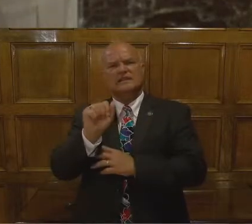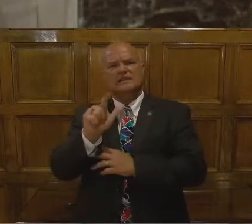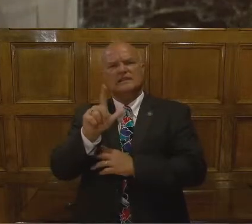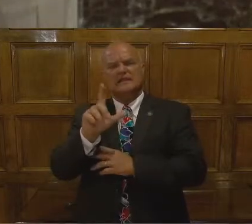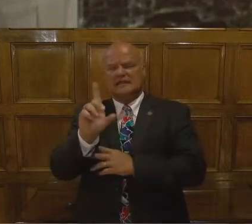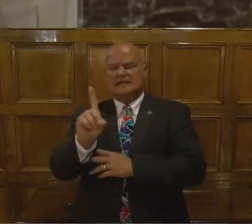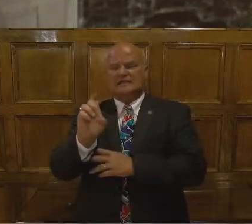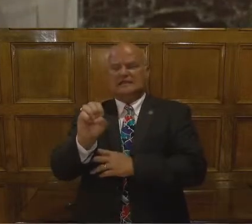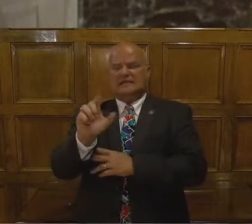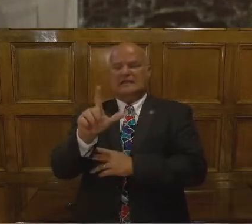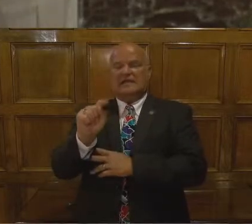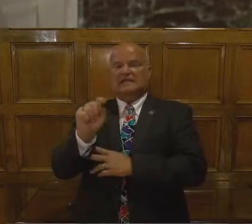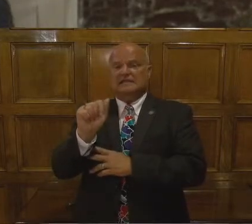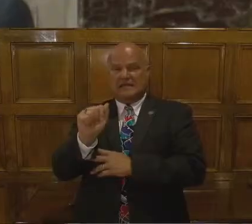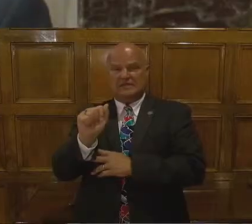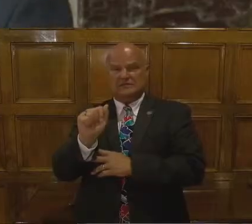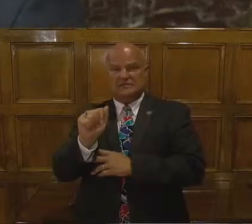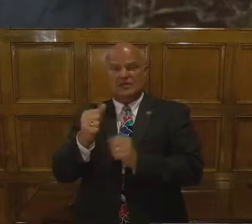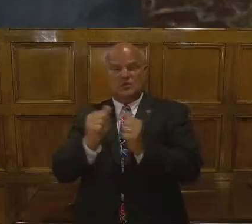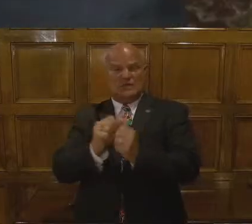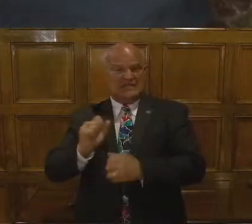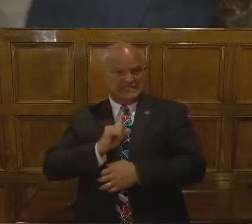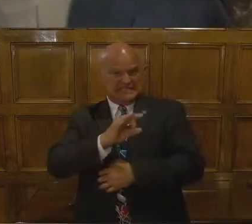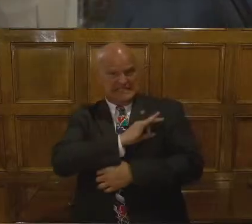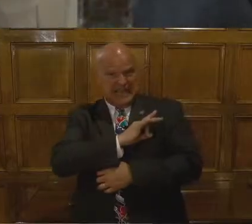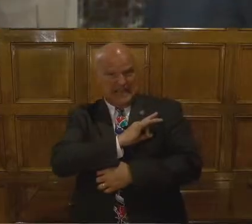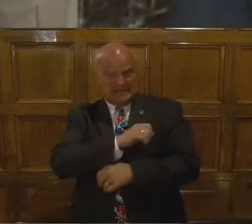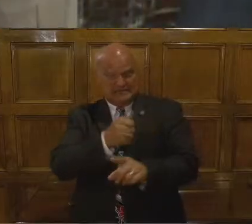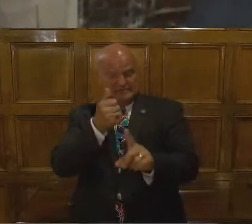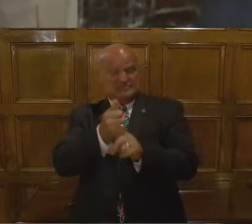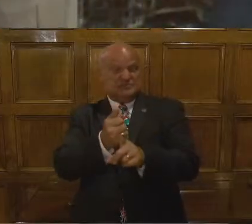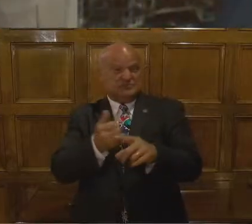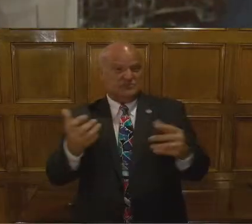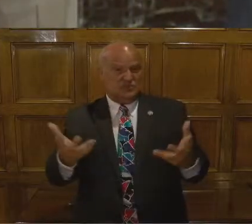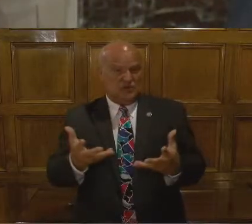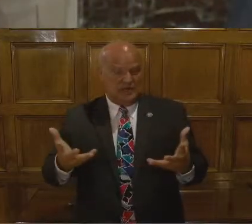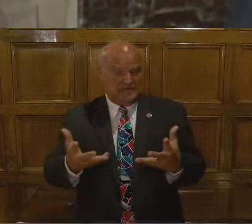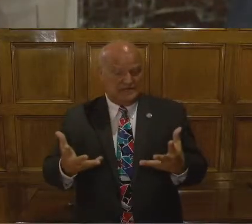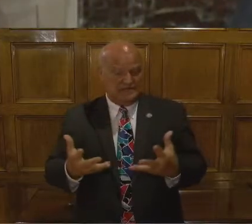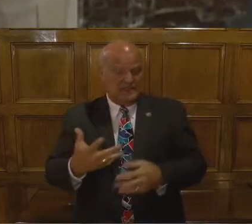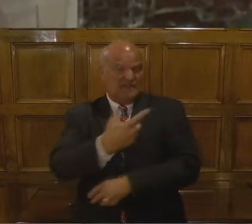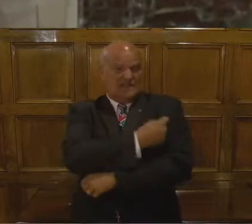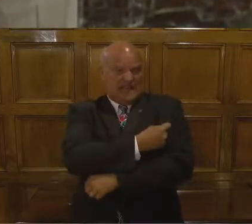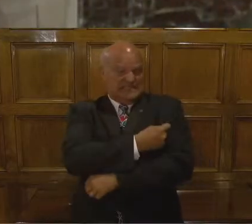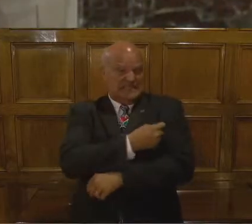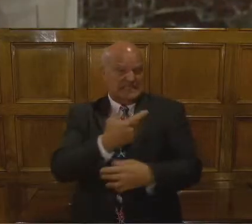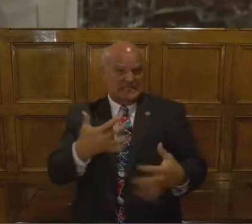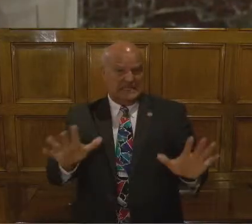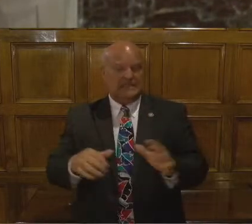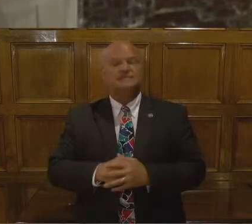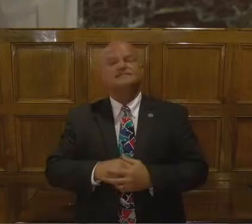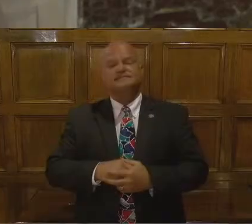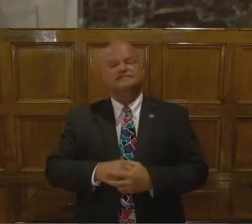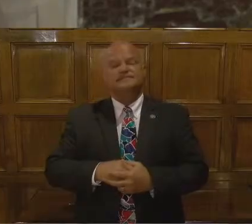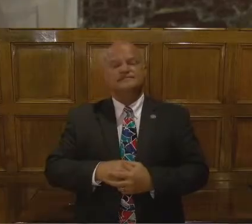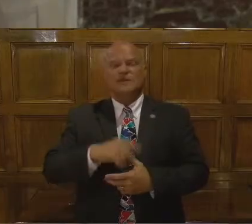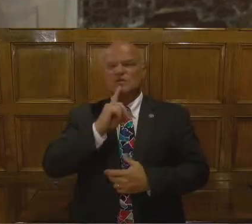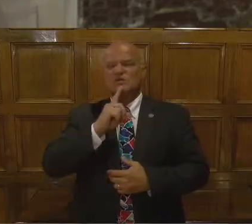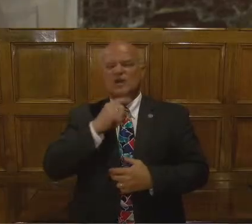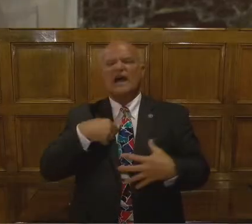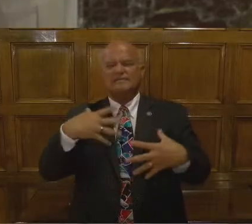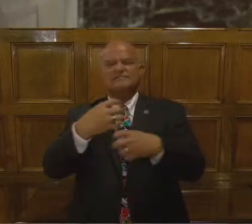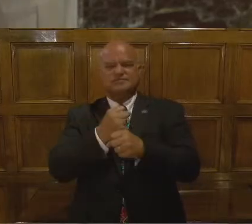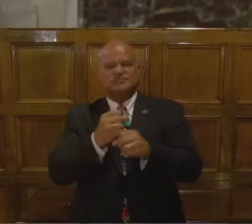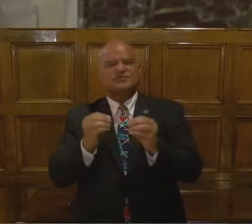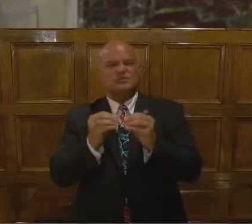UAMS, how many those quarantined, and kind of the implications of whether or not they are vaccinated and what that can mean for this variant? Yes, I can give you a little